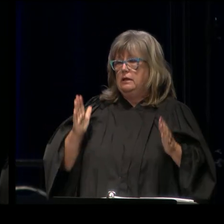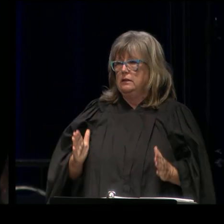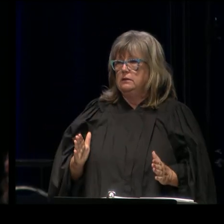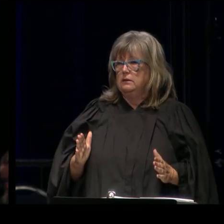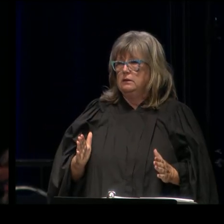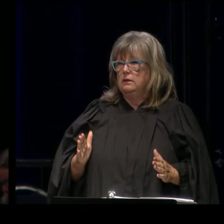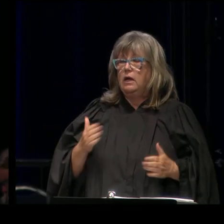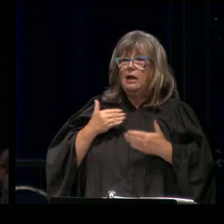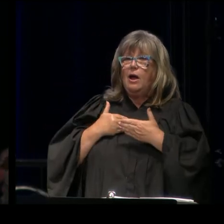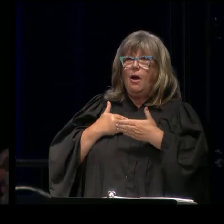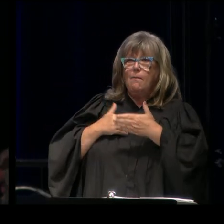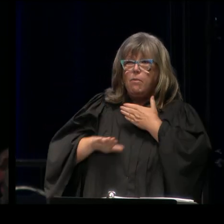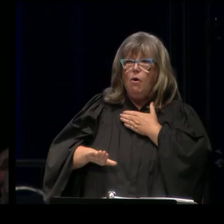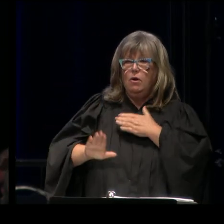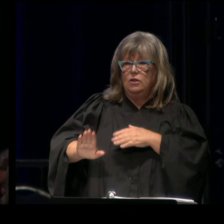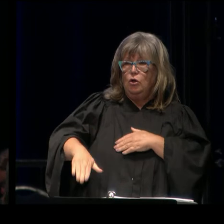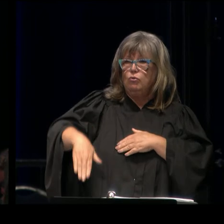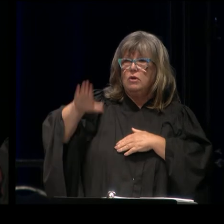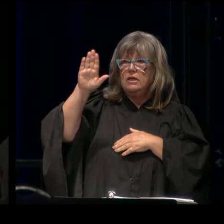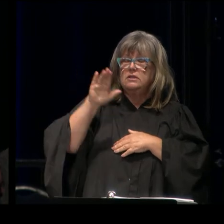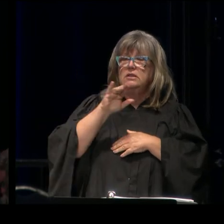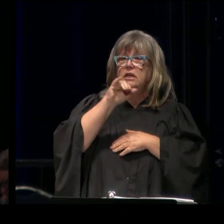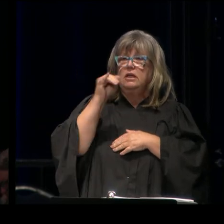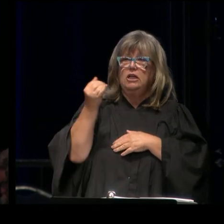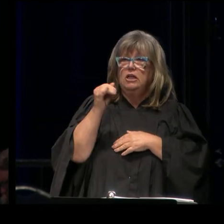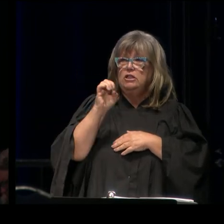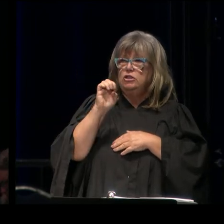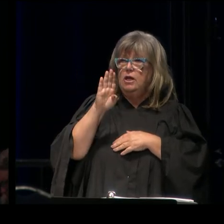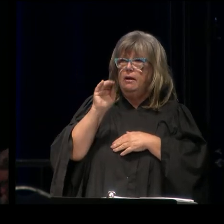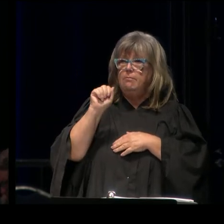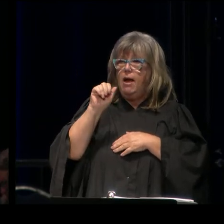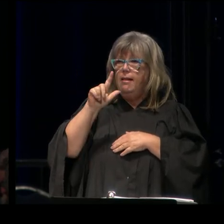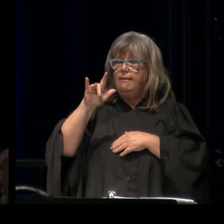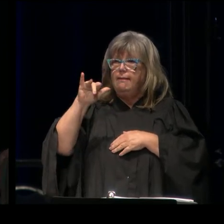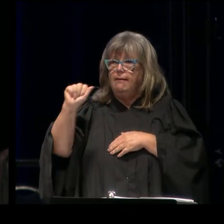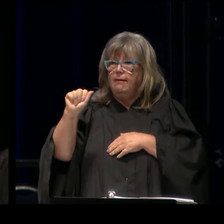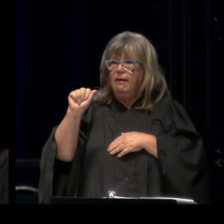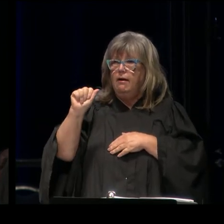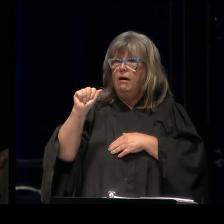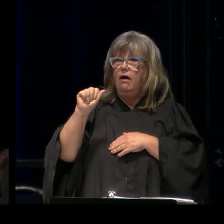who was born and raised in Jabalia refugee camp,